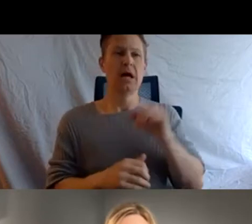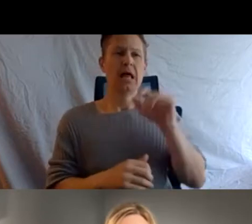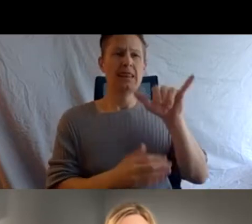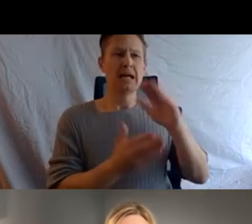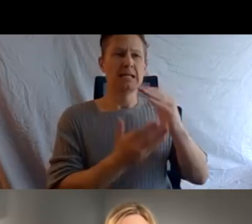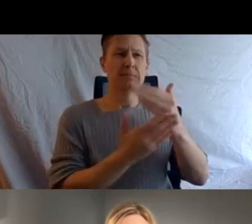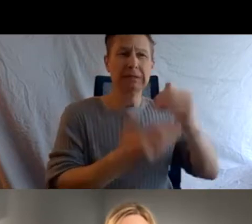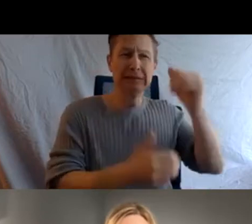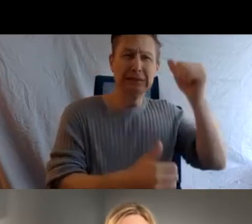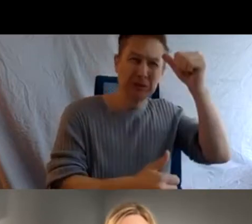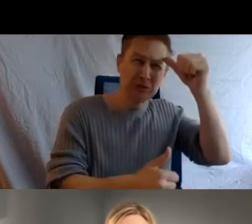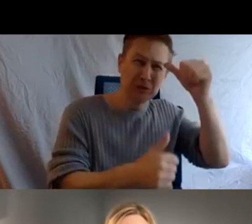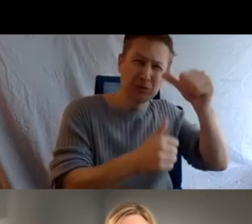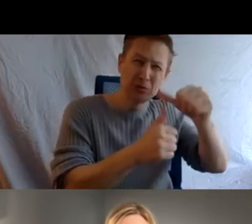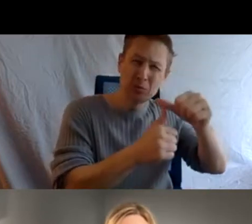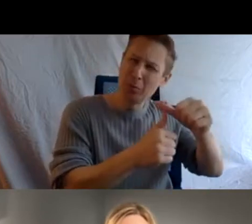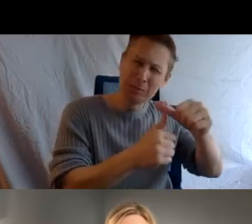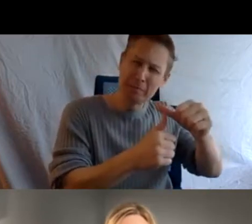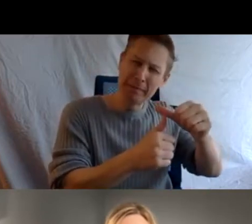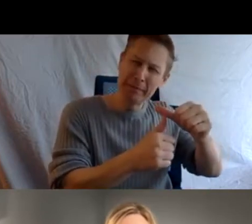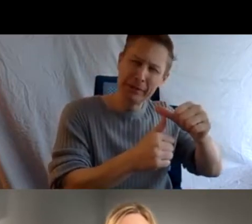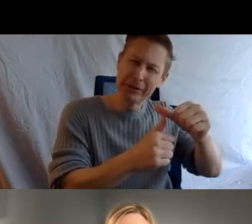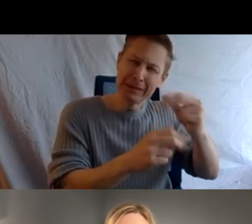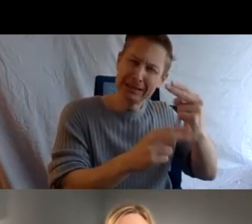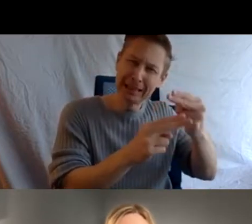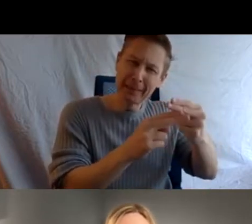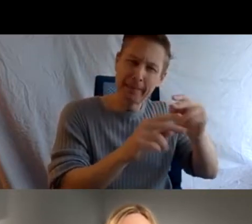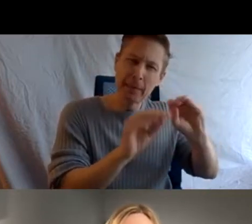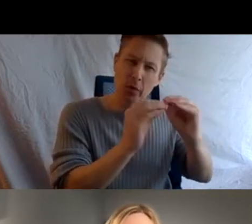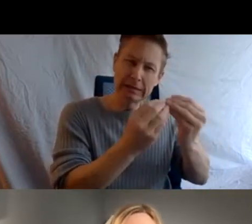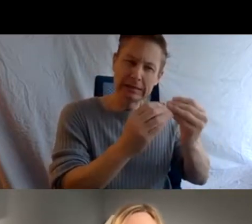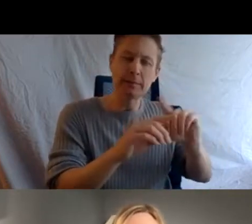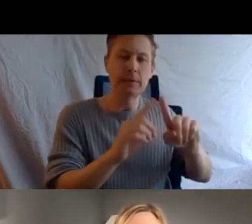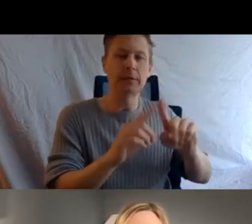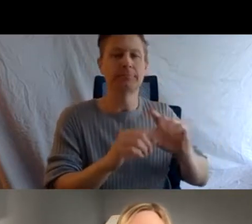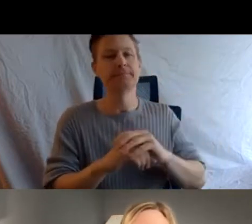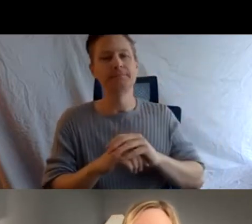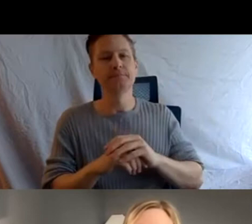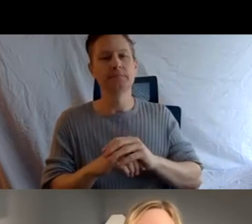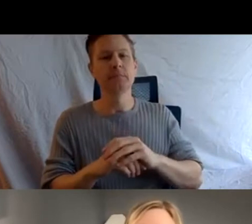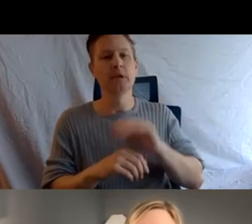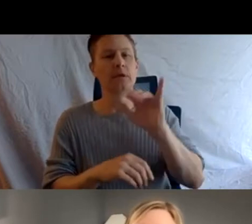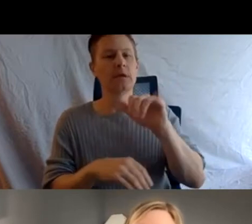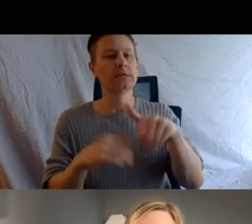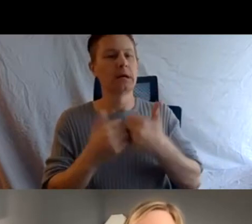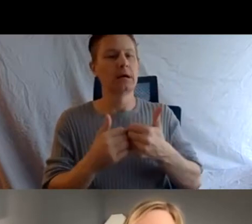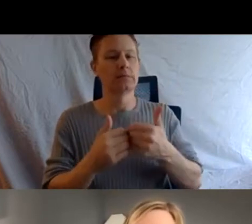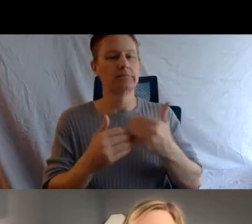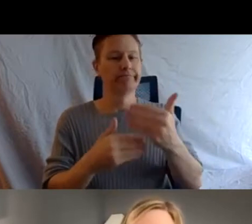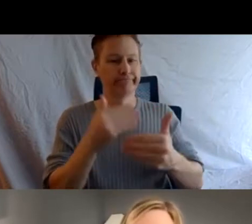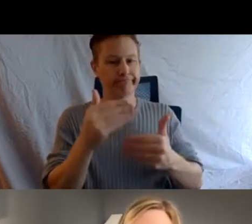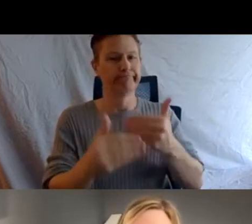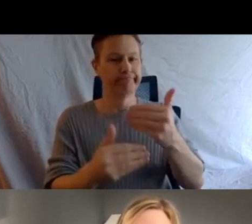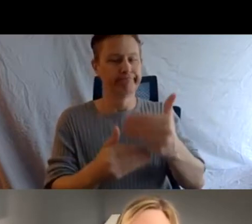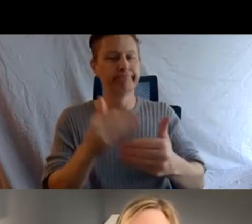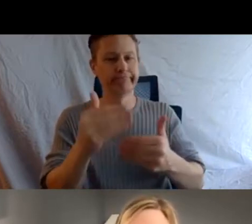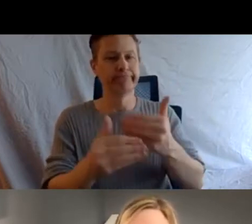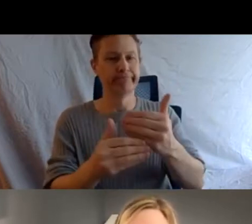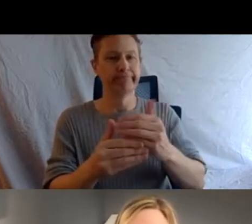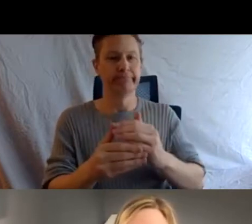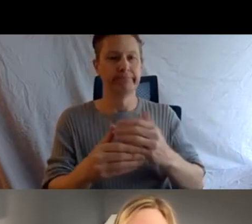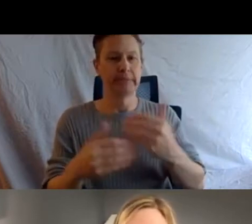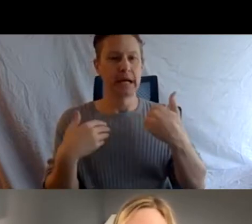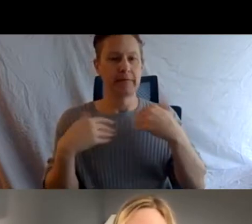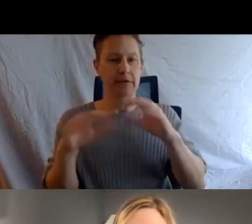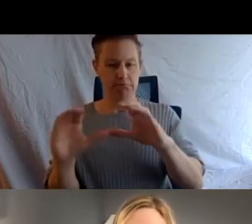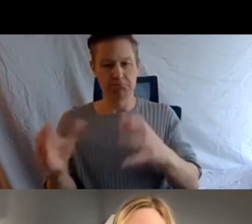the organizations, unfortunately. But I think that's how things led to, yeah, having our pool of actors